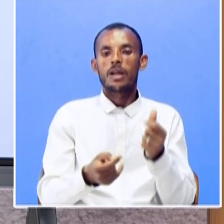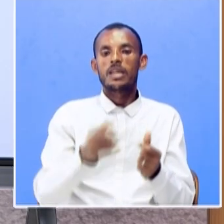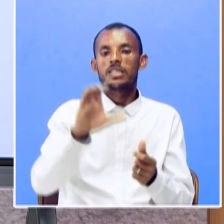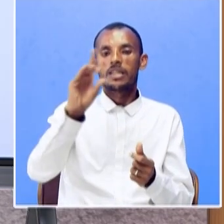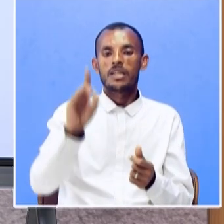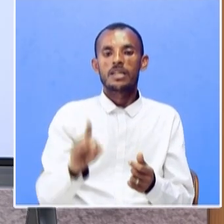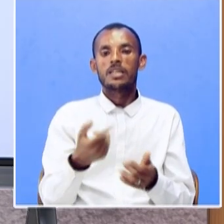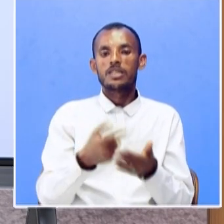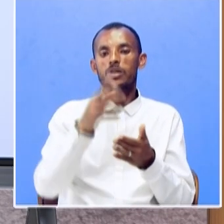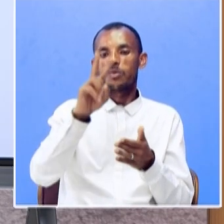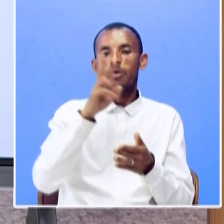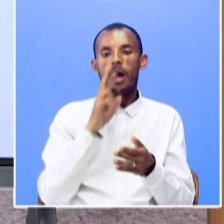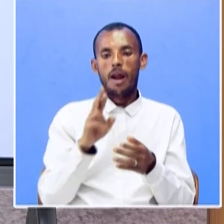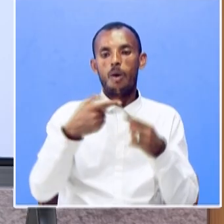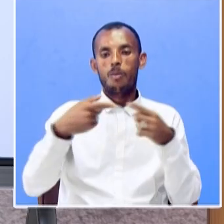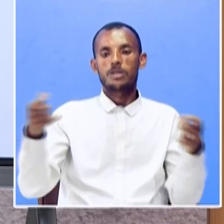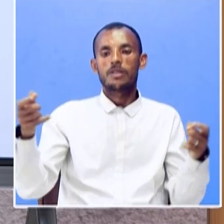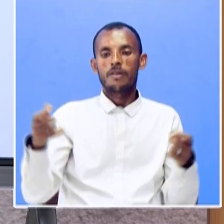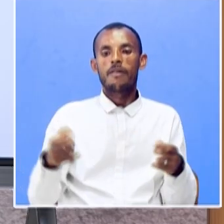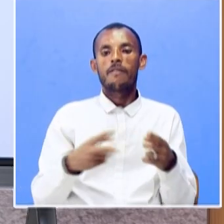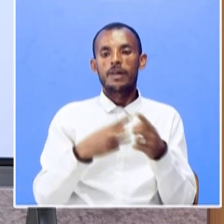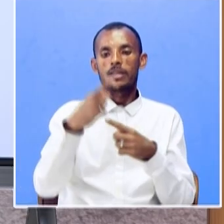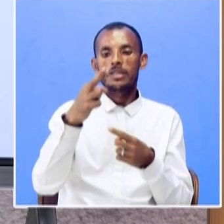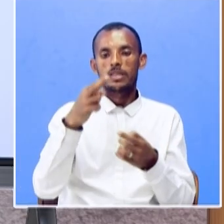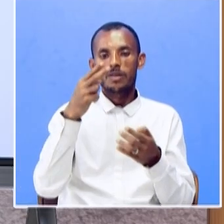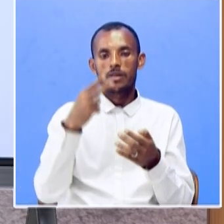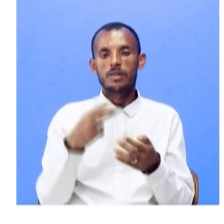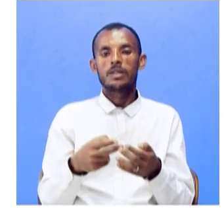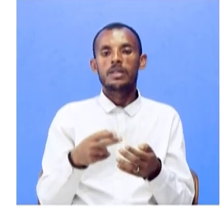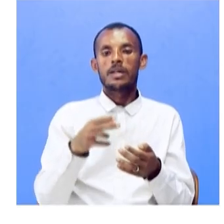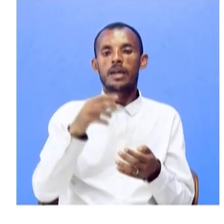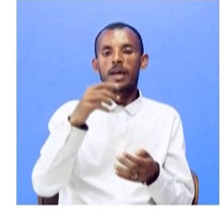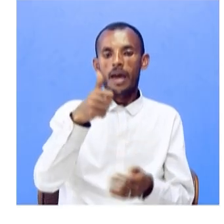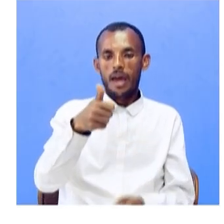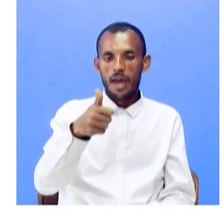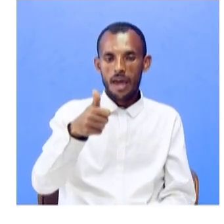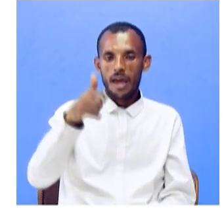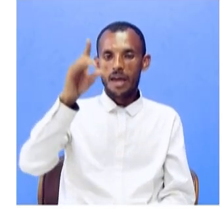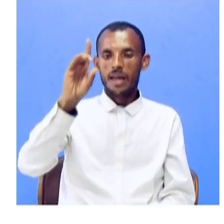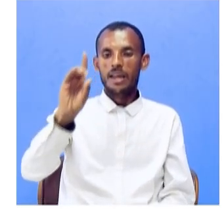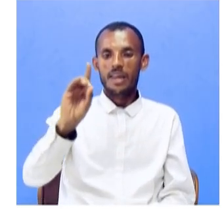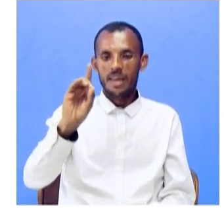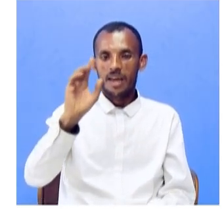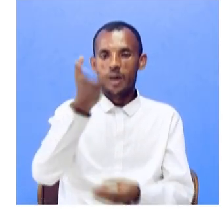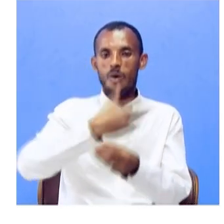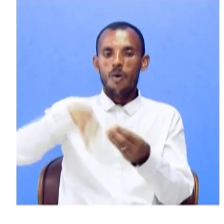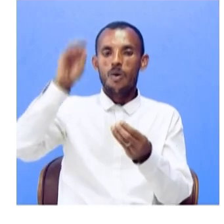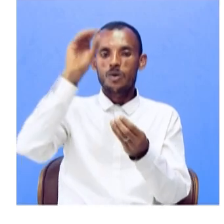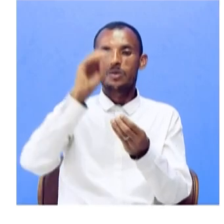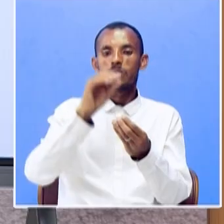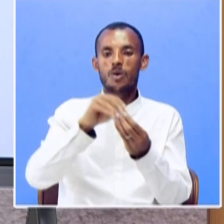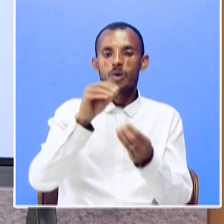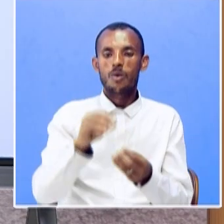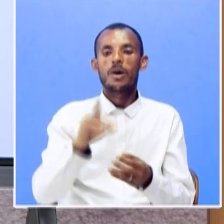and D are opposites vertices of this quadrilateral. Therefore, AD is also